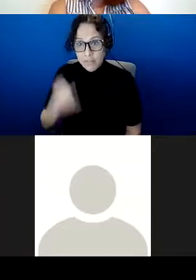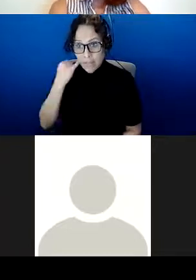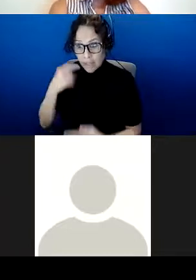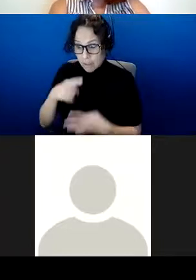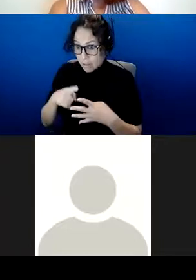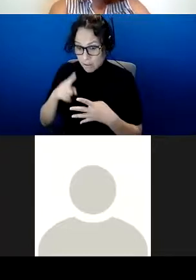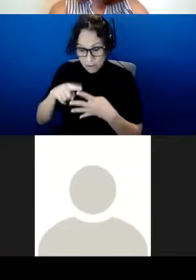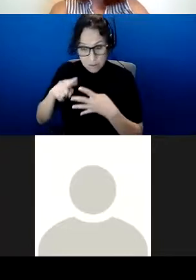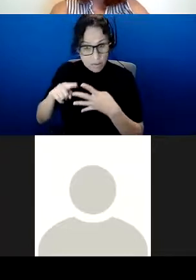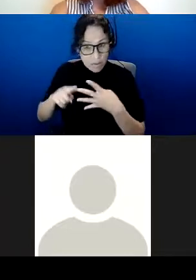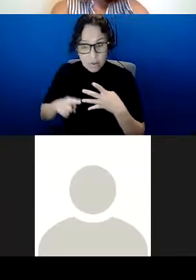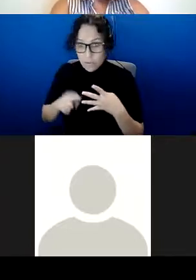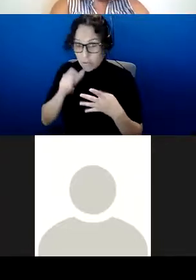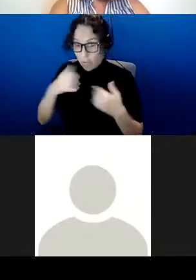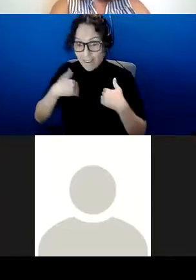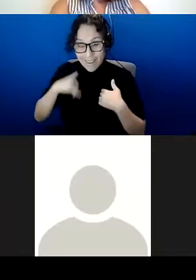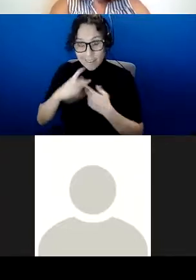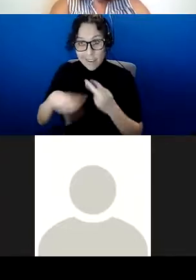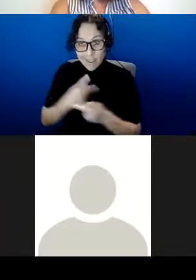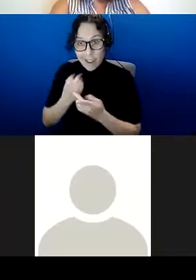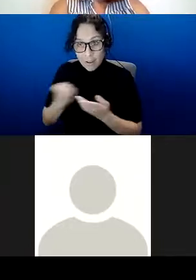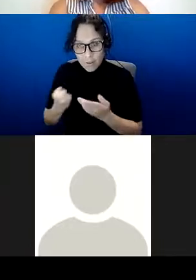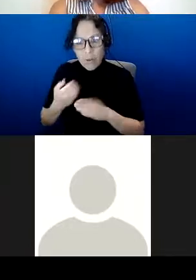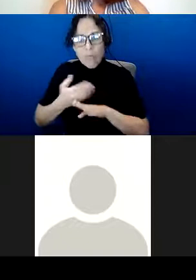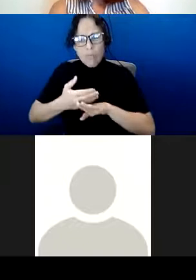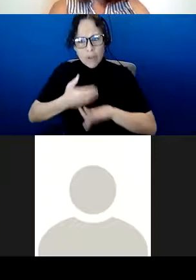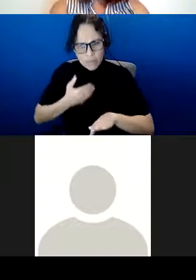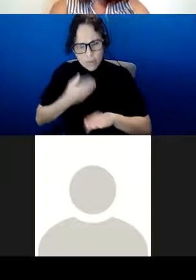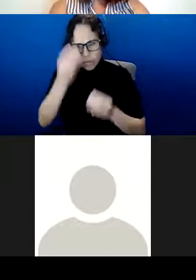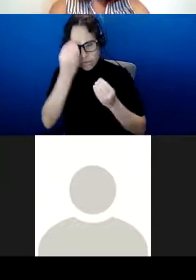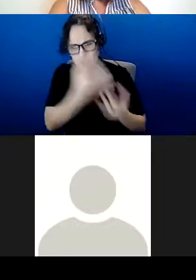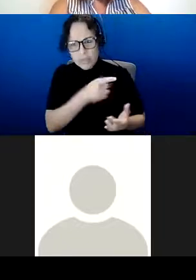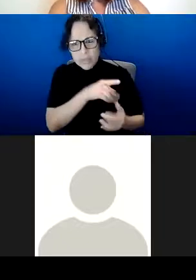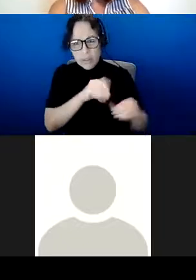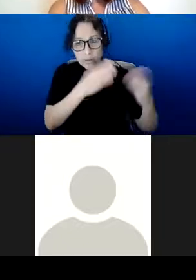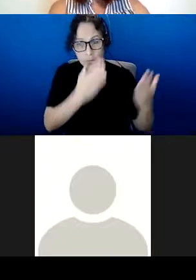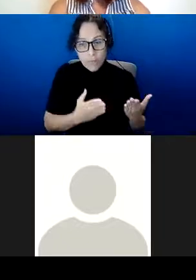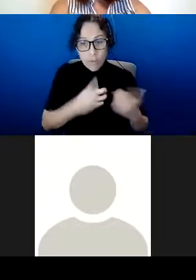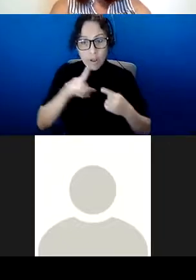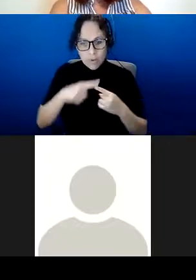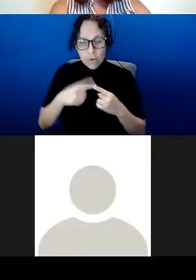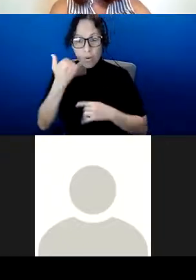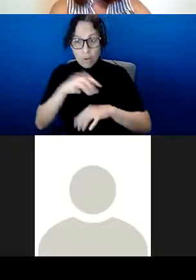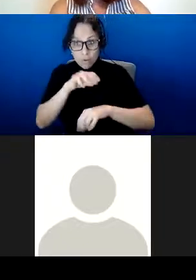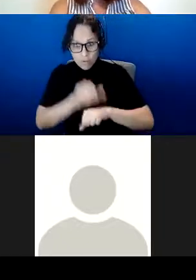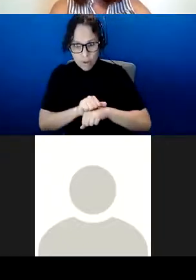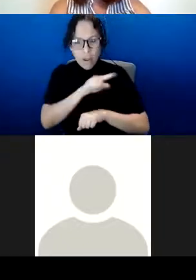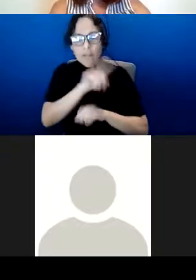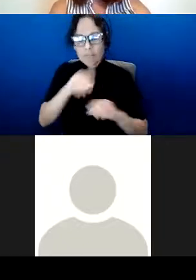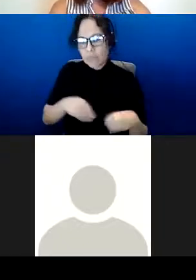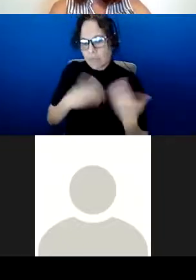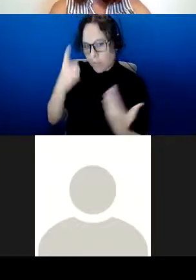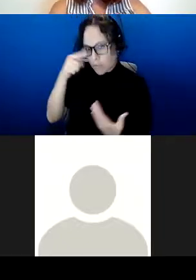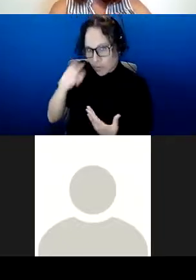access to this type of equipment, mention it when you are making the appointment, and your provider will be able to provide it for